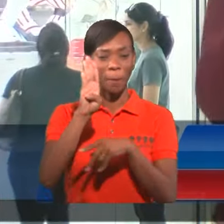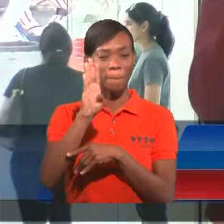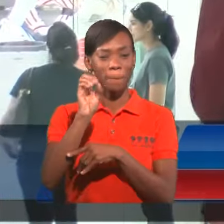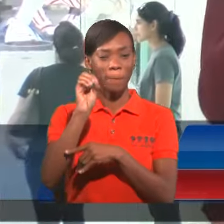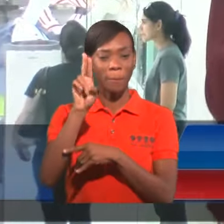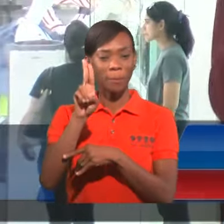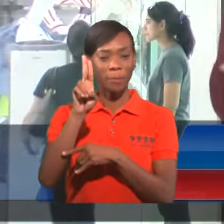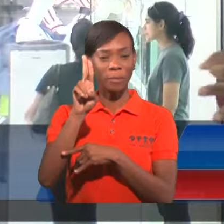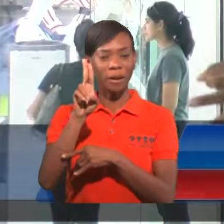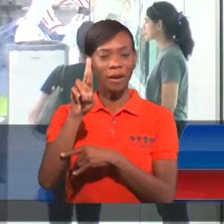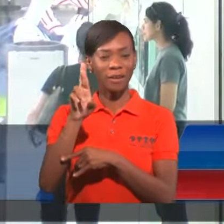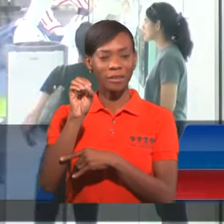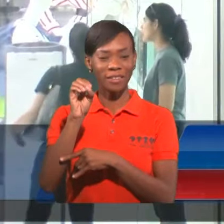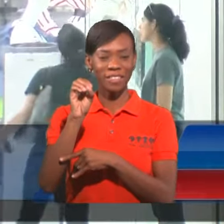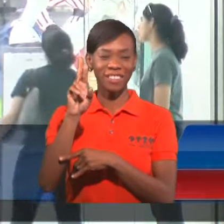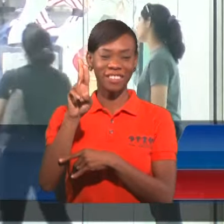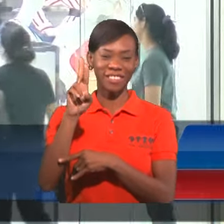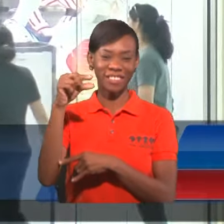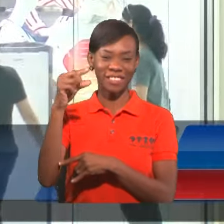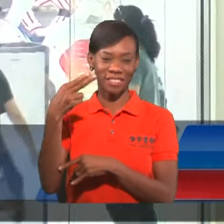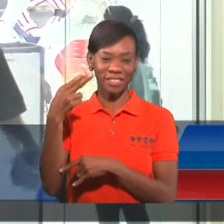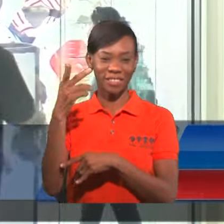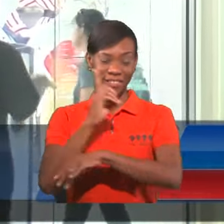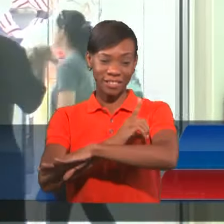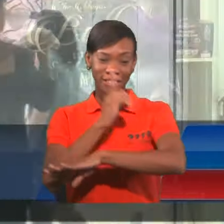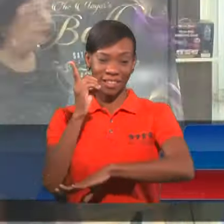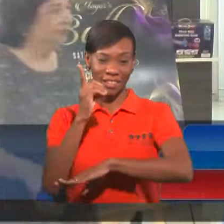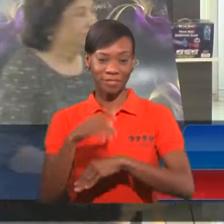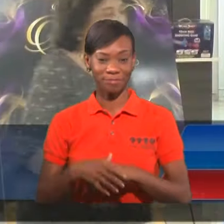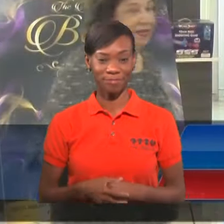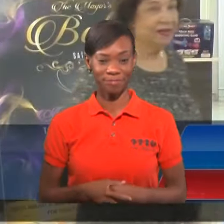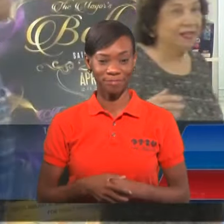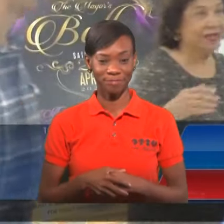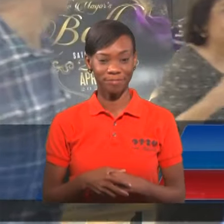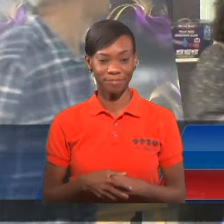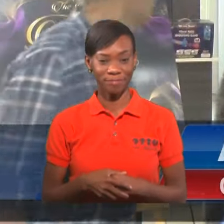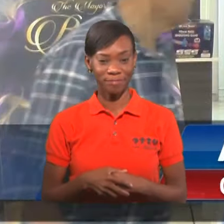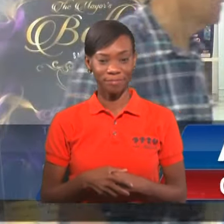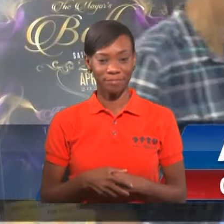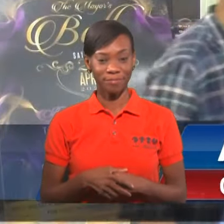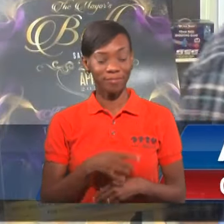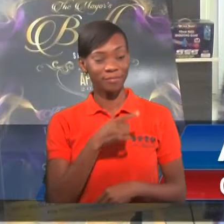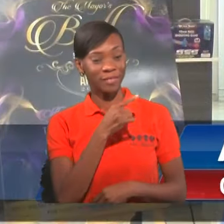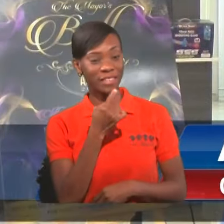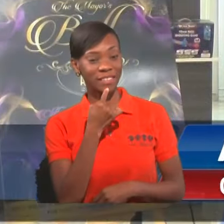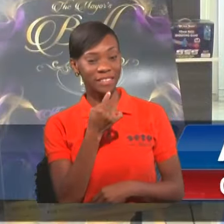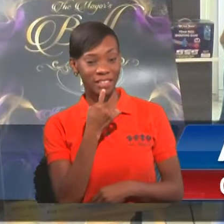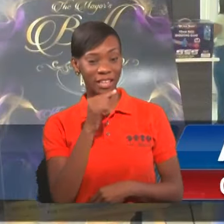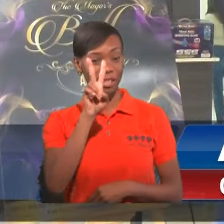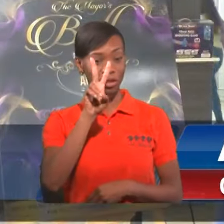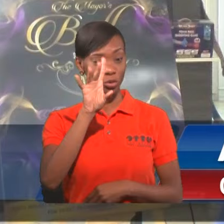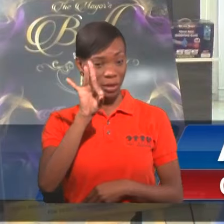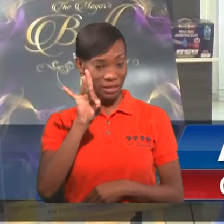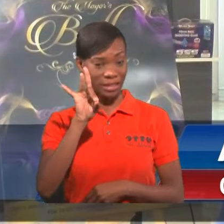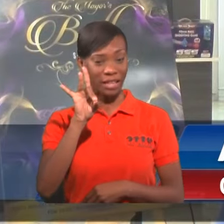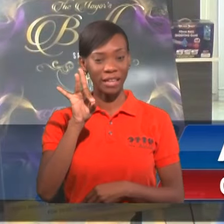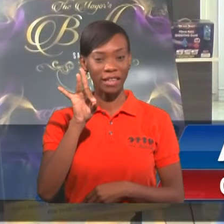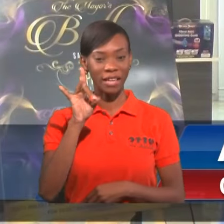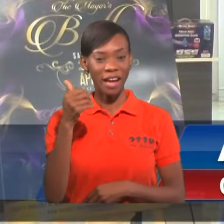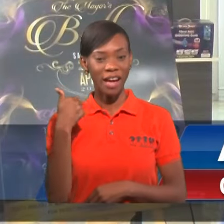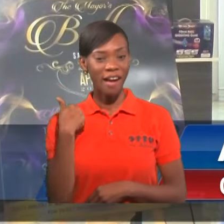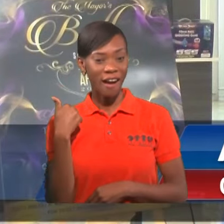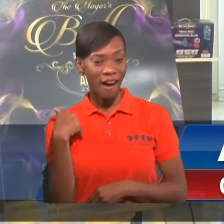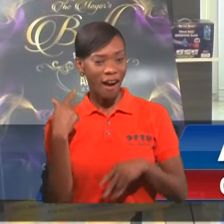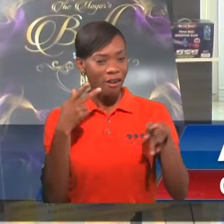other events we can look forward to. So we have the Mayor's All-Inclusive, which is happening on the 28th. We have on